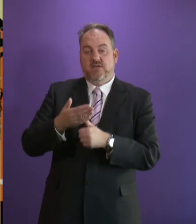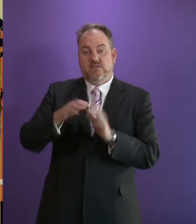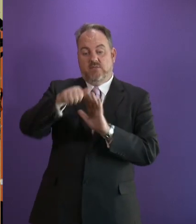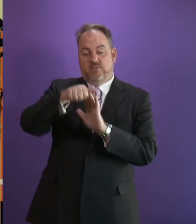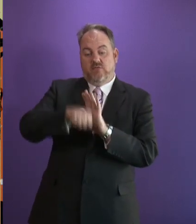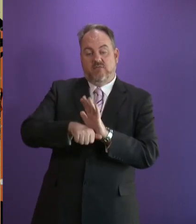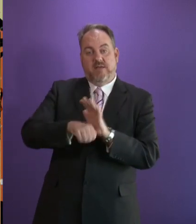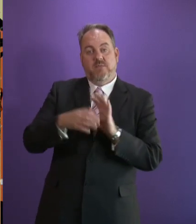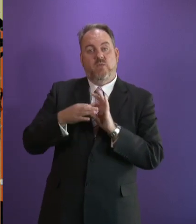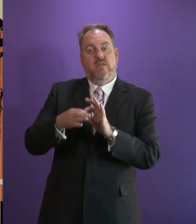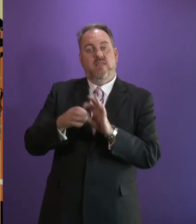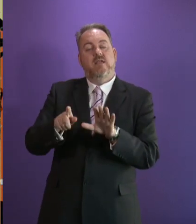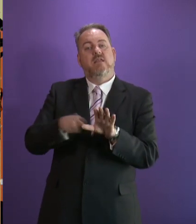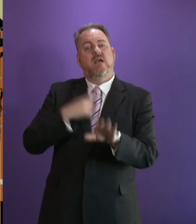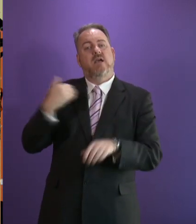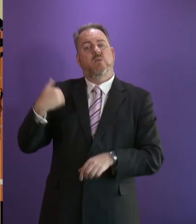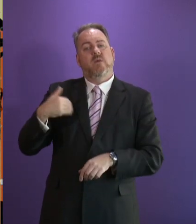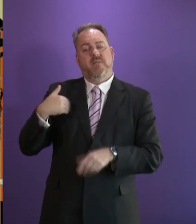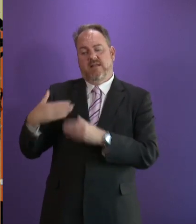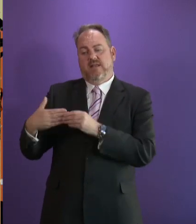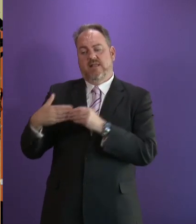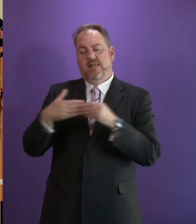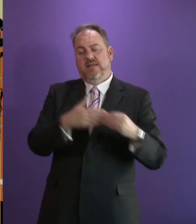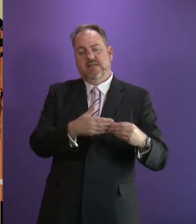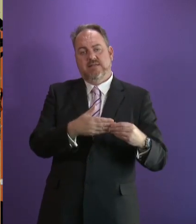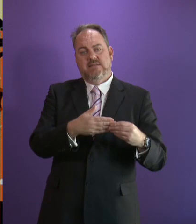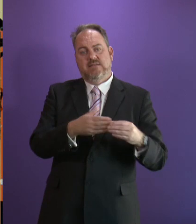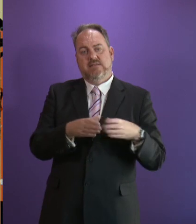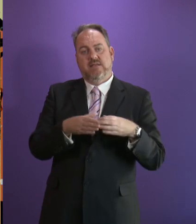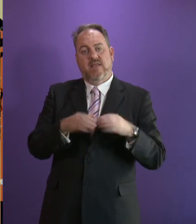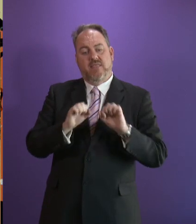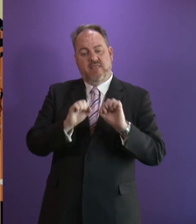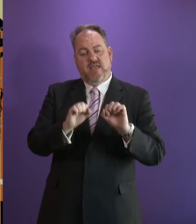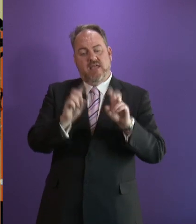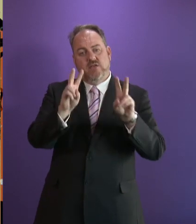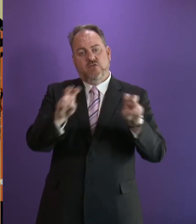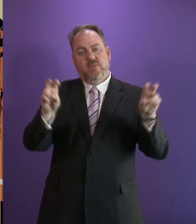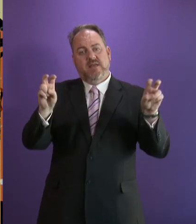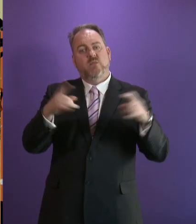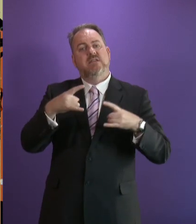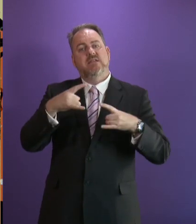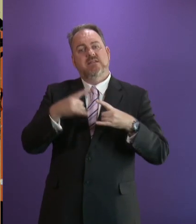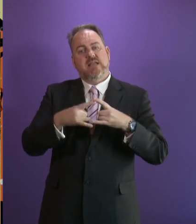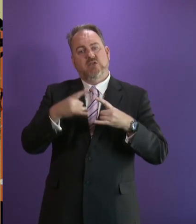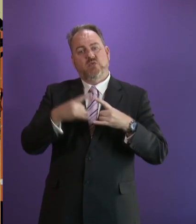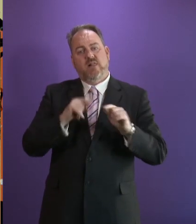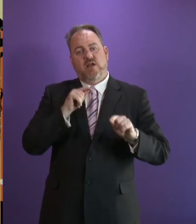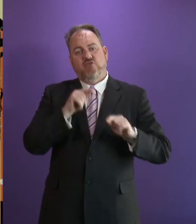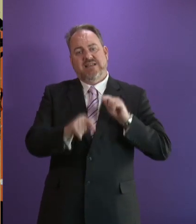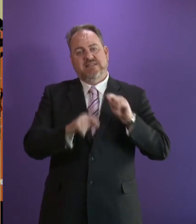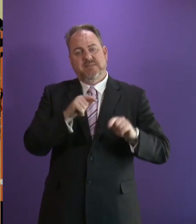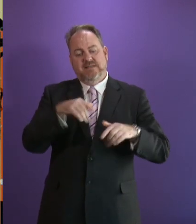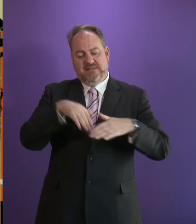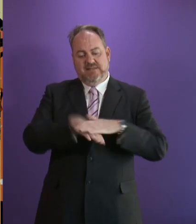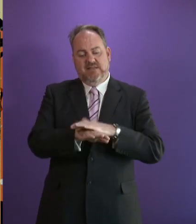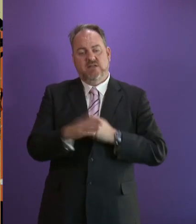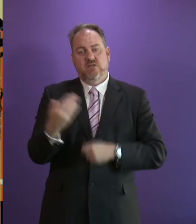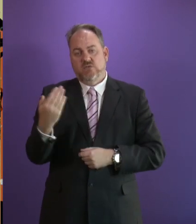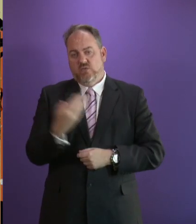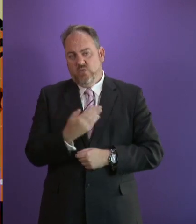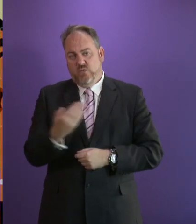Young Women Lead programme, they decided for their topic was sexual harassment in schools. And